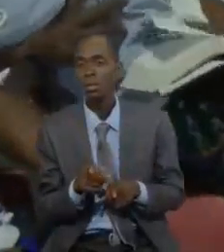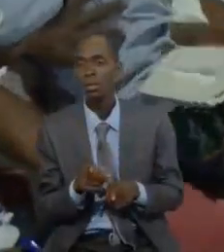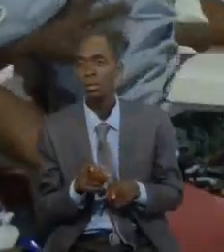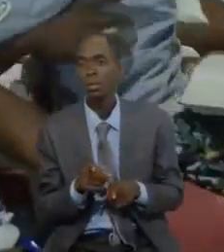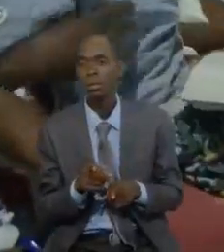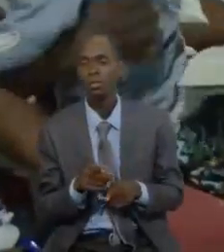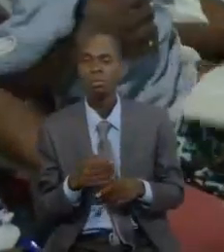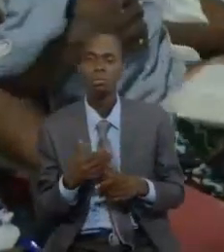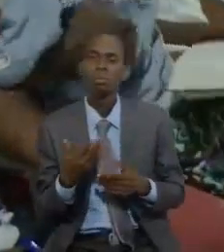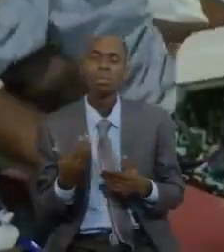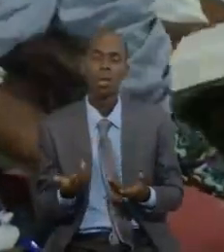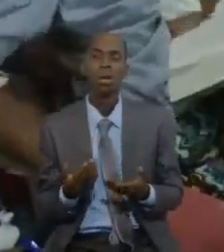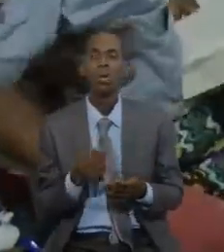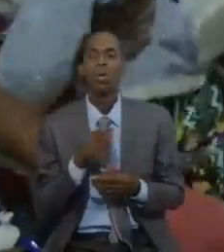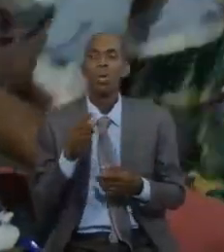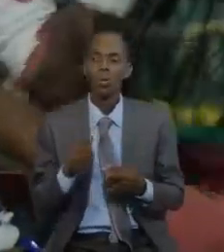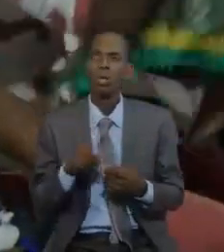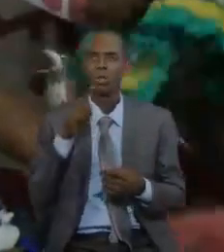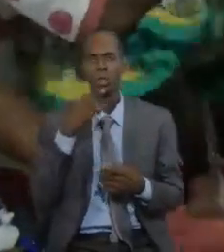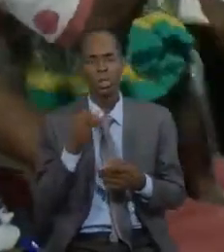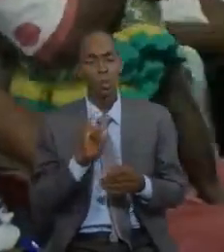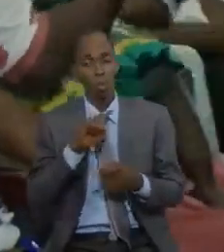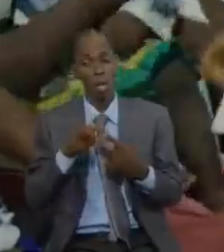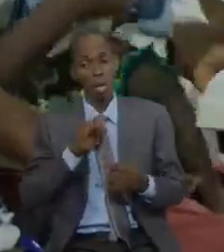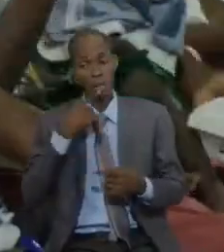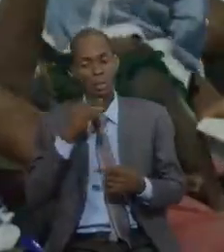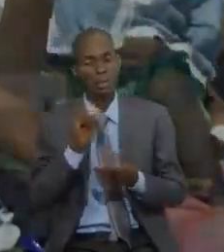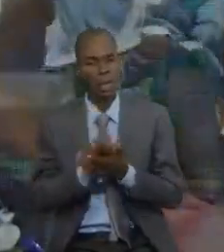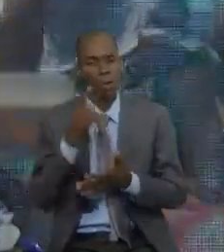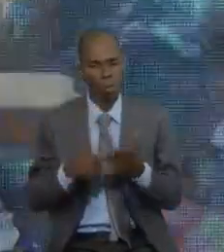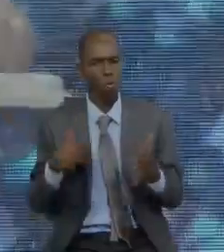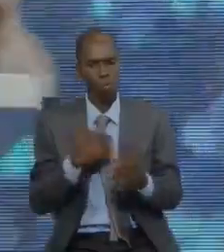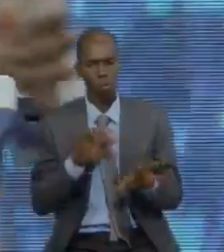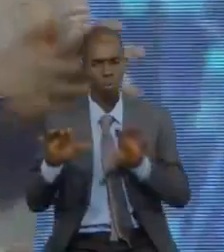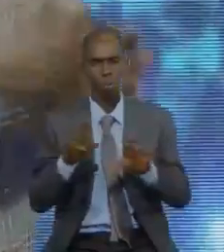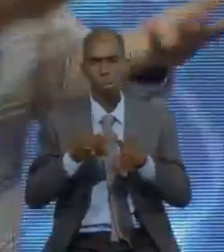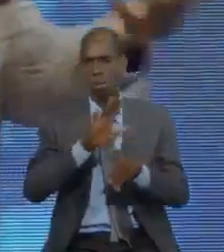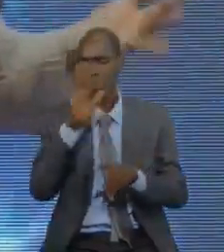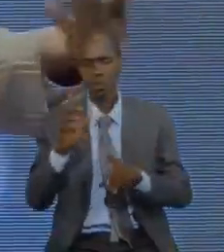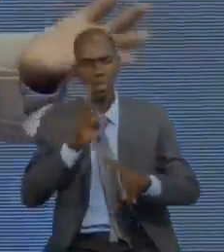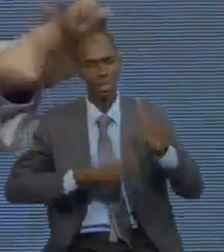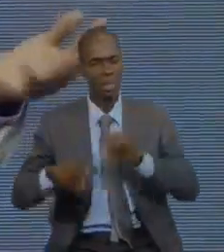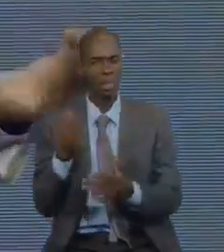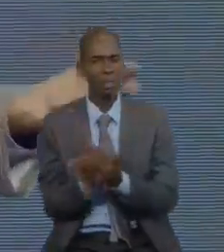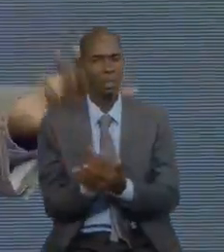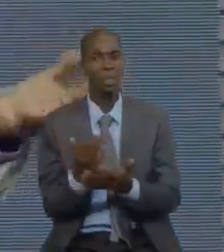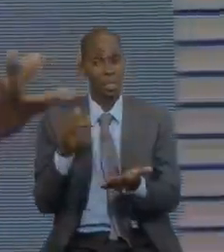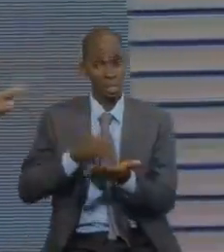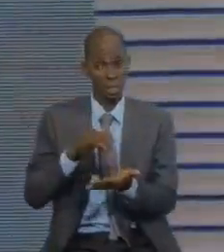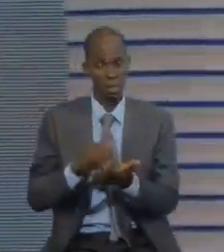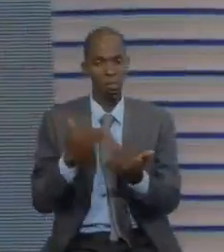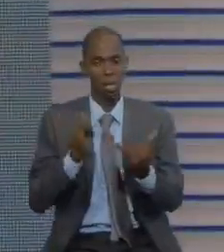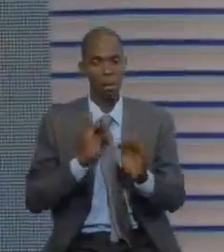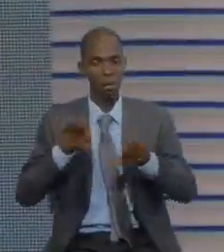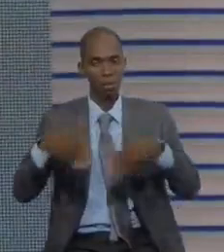When I said, that's what we are going to do tonight, why don't you say yes and amen? I'm going to say it again. I'm giving you a chance to